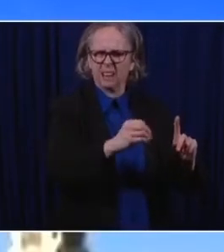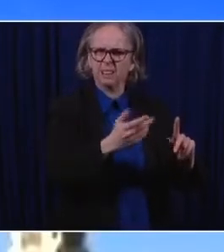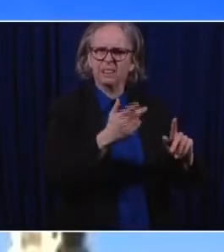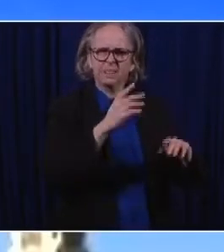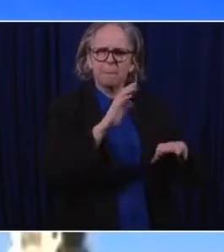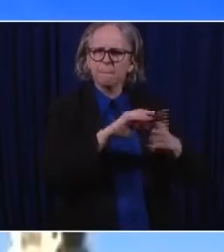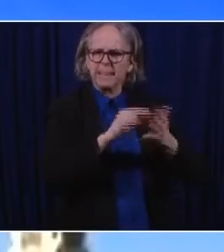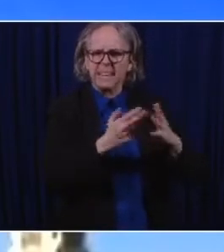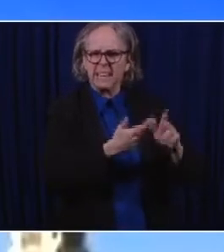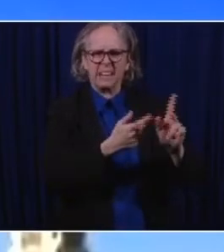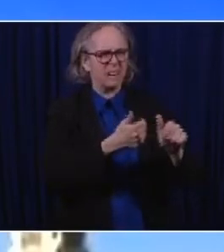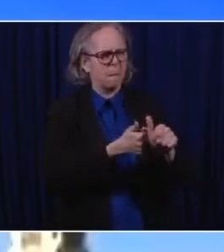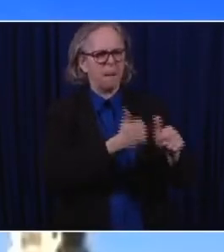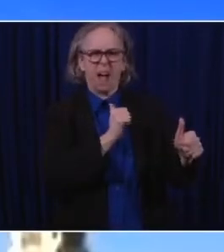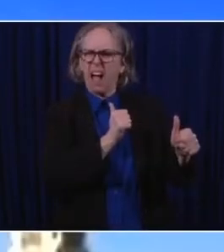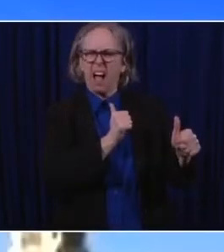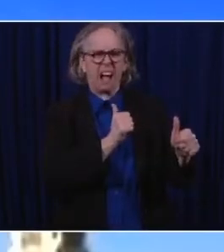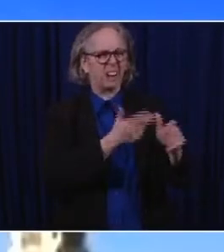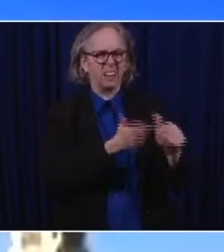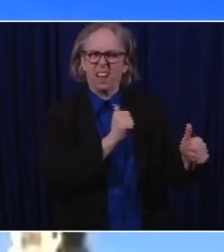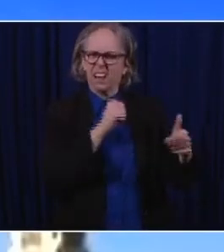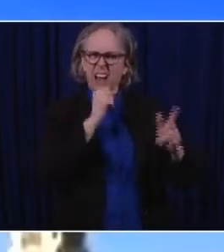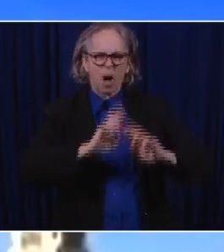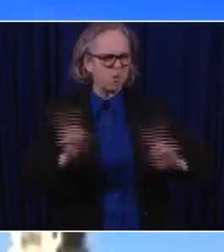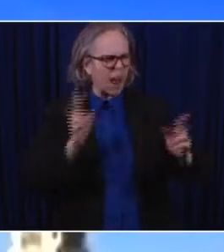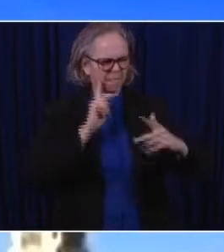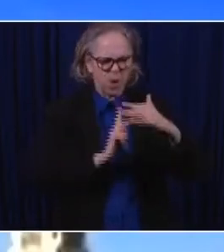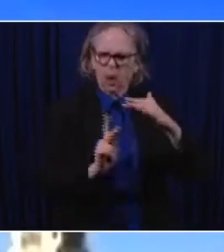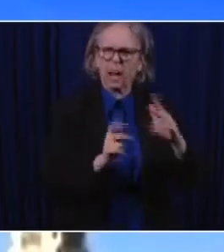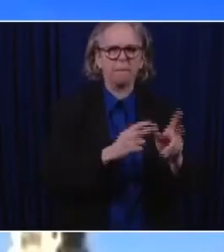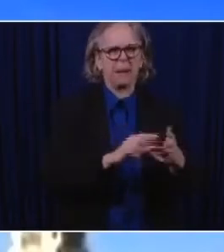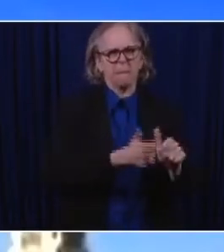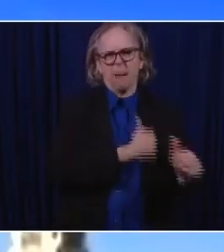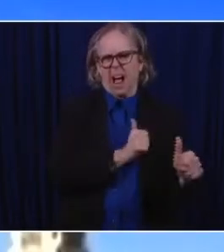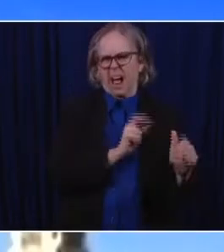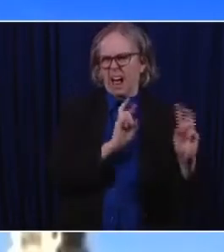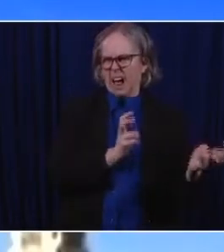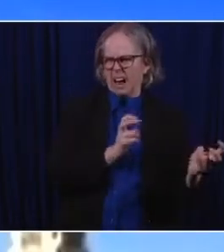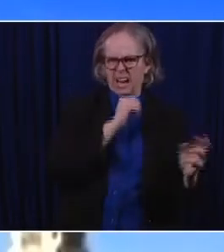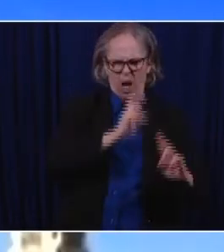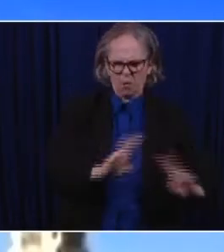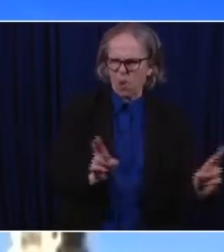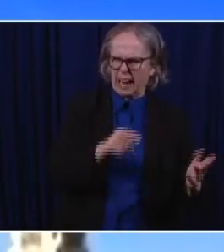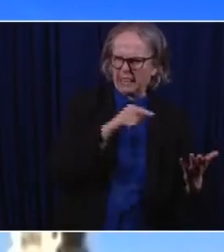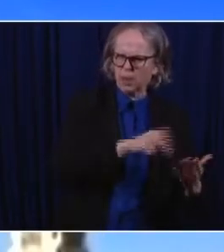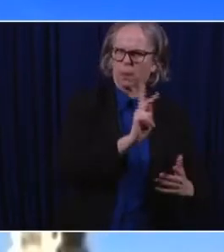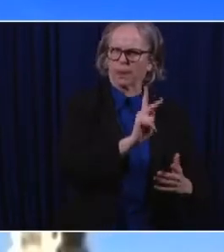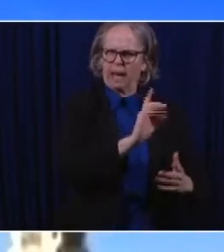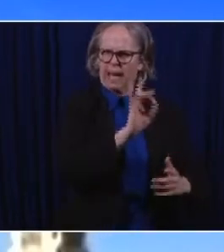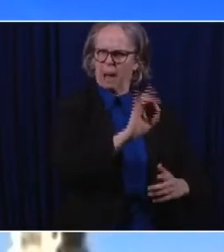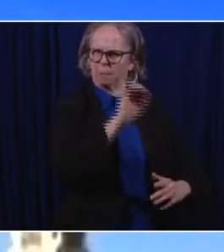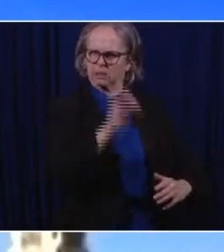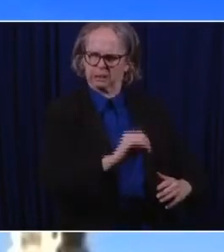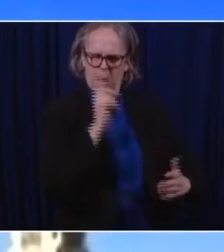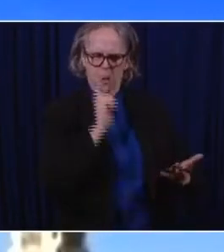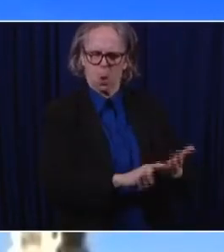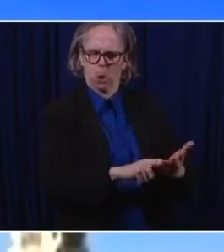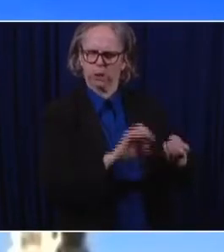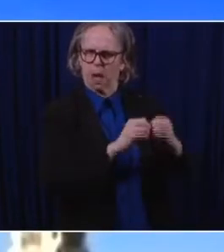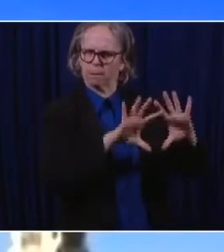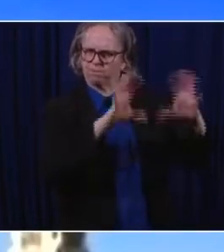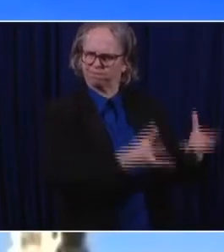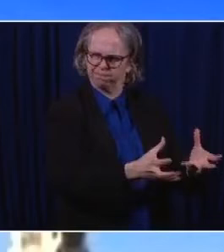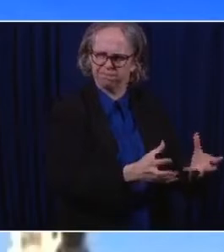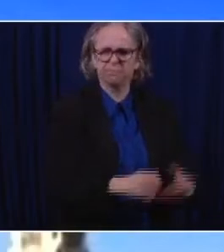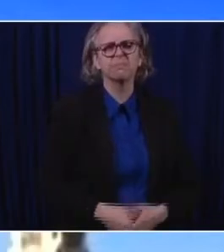a slight increase in the percentage of children who were really scoring at the lowest performance level. That's called emerging readiness. And there was